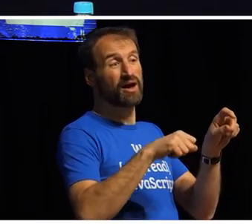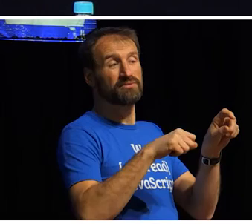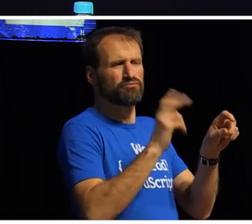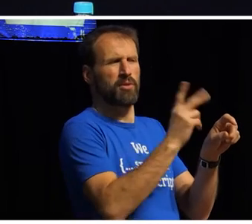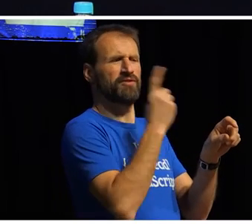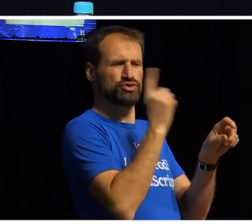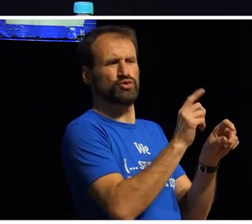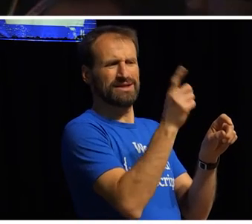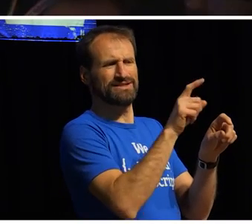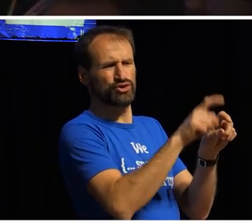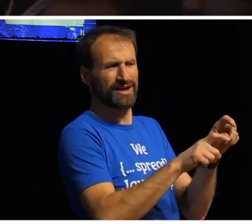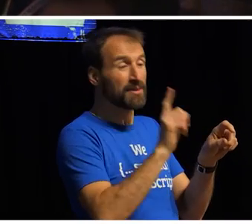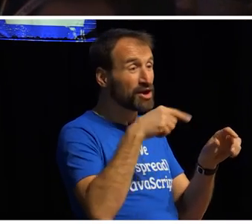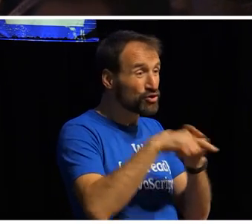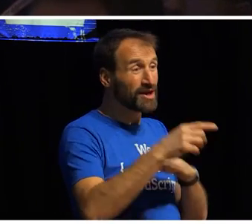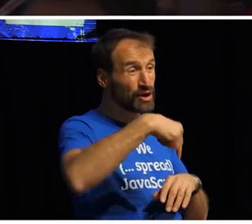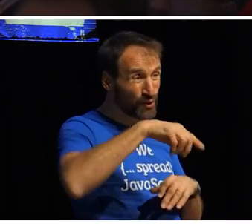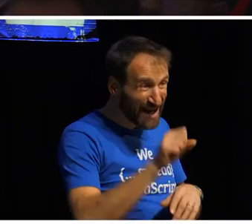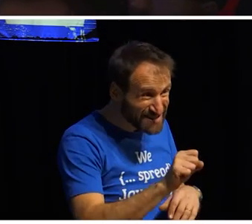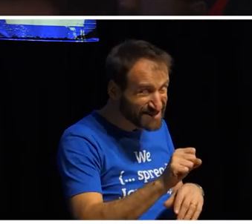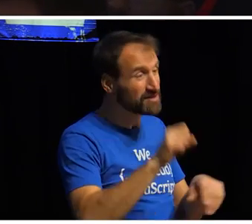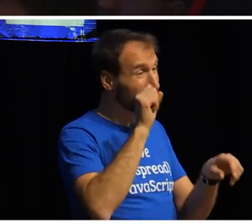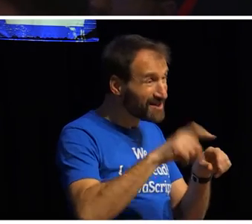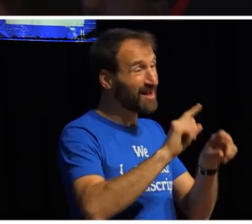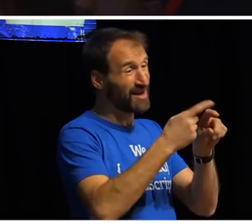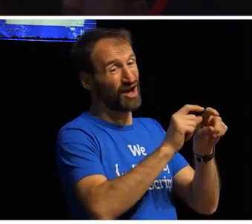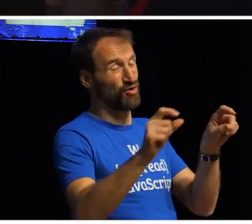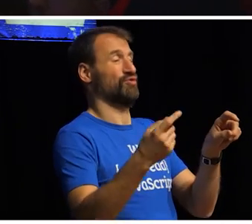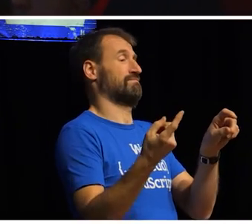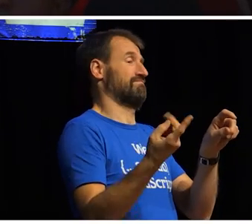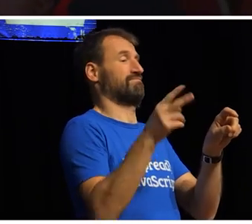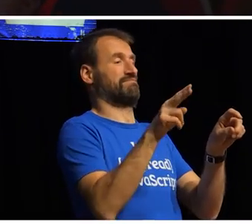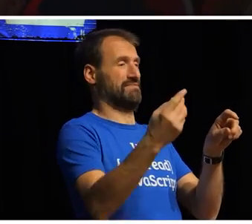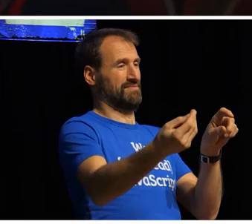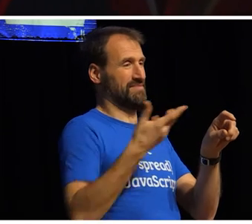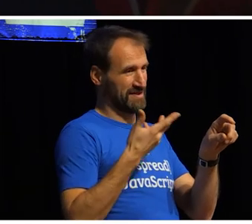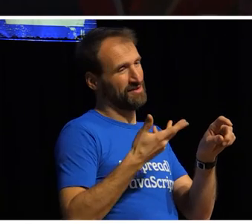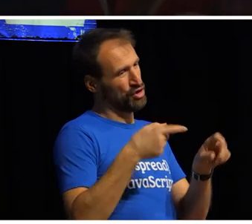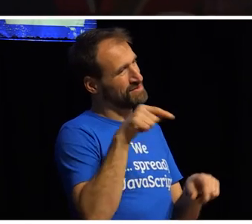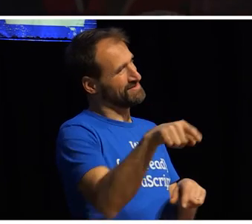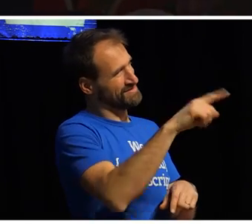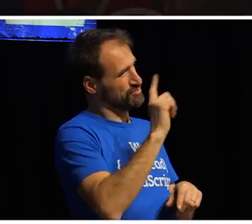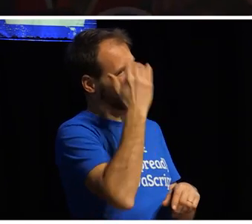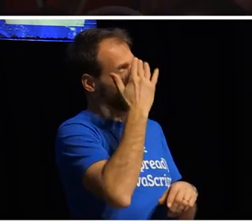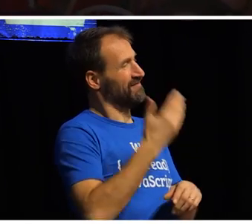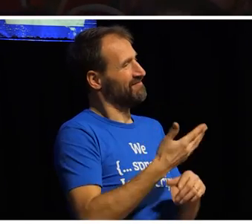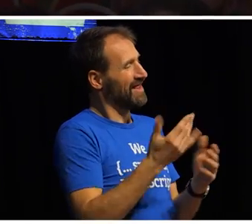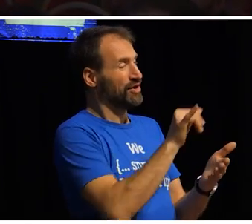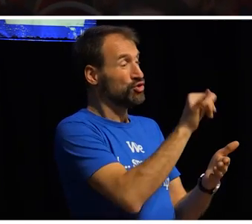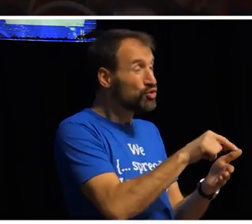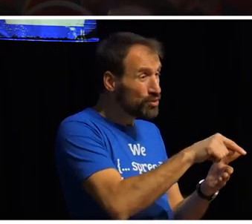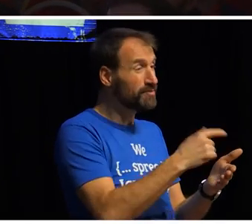with Jason it can be so it's just something to be aware of to say do you know which type is is the one that you're using